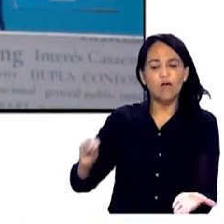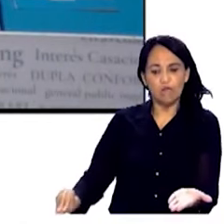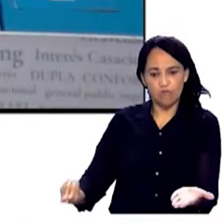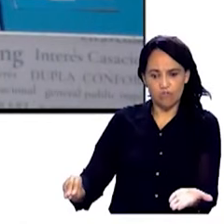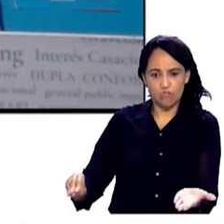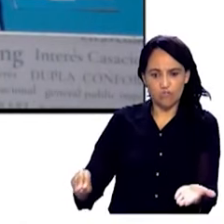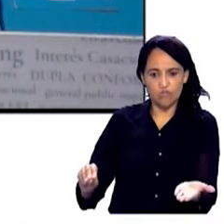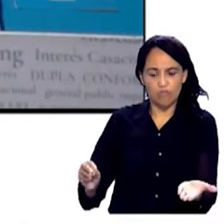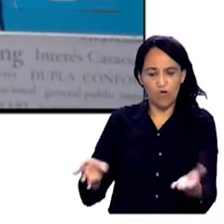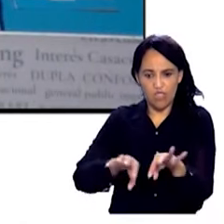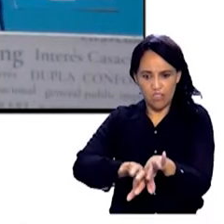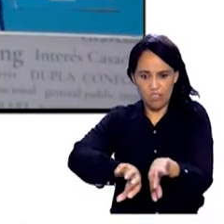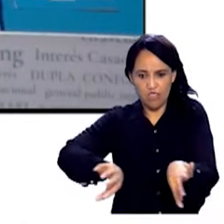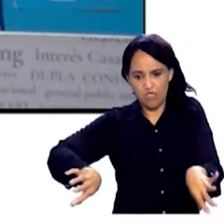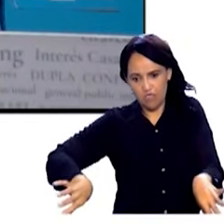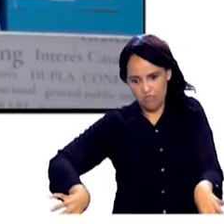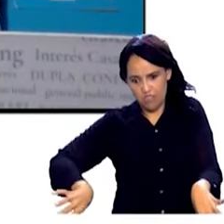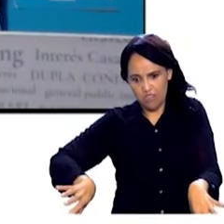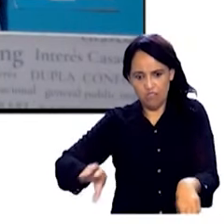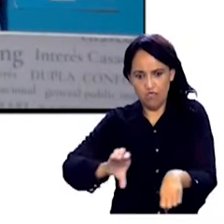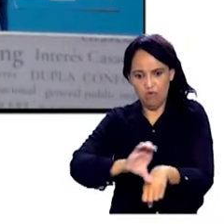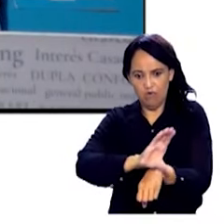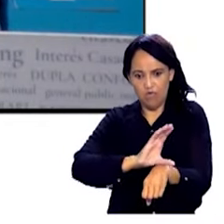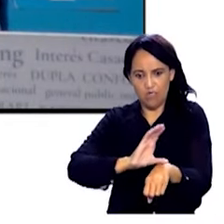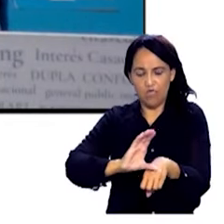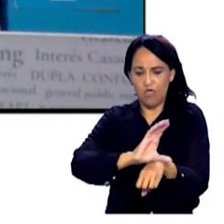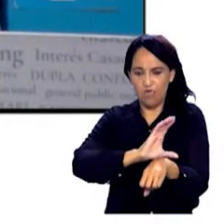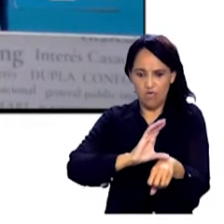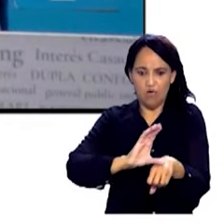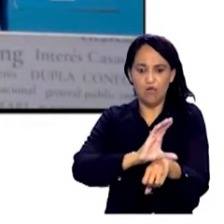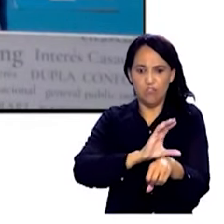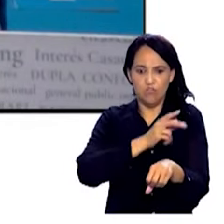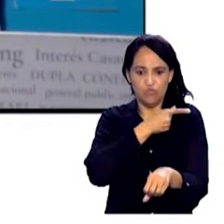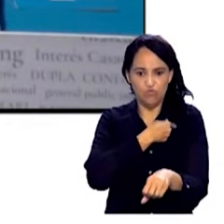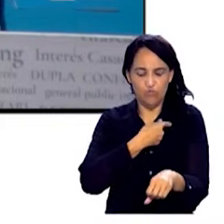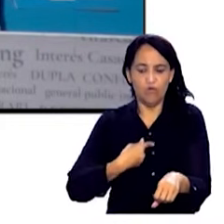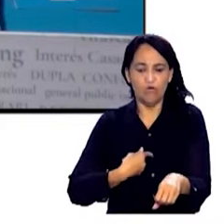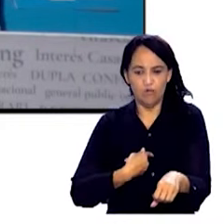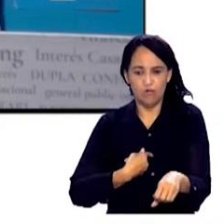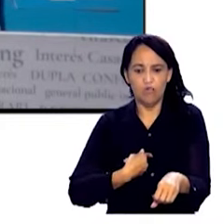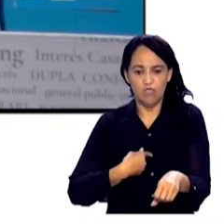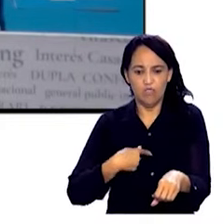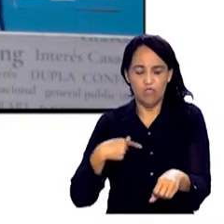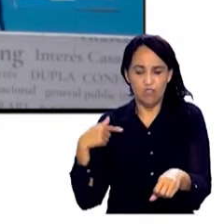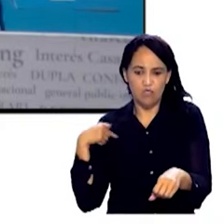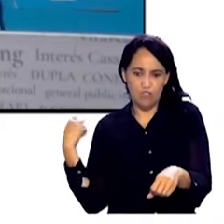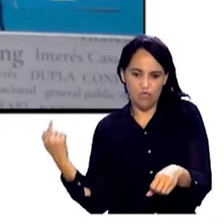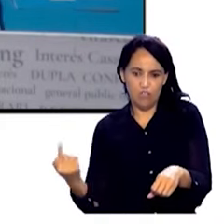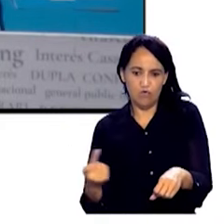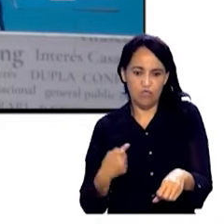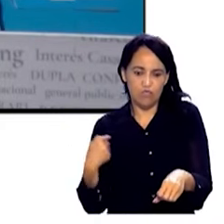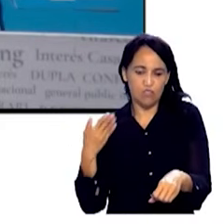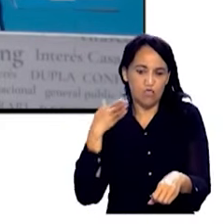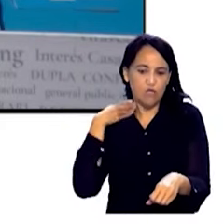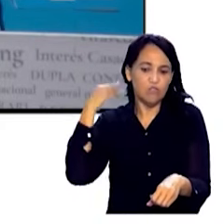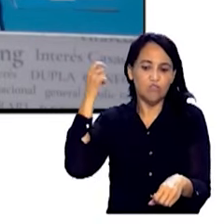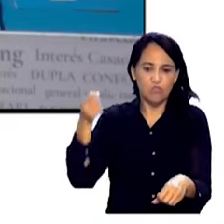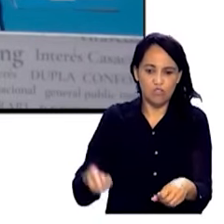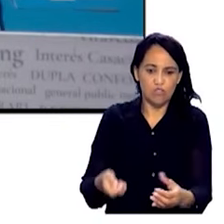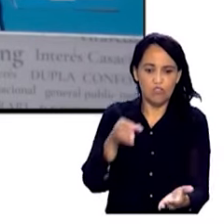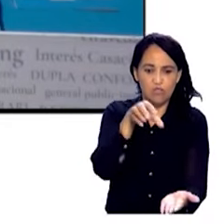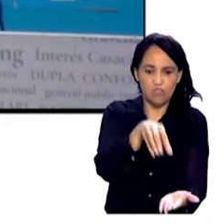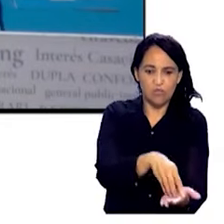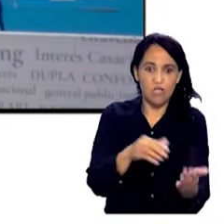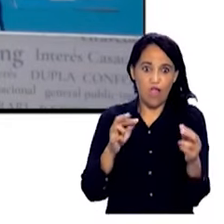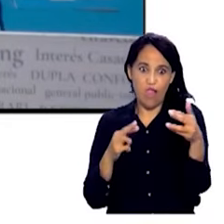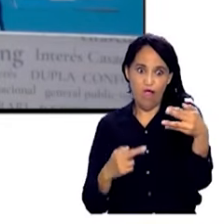wrote and our Being judges of a Court of Last Resort are considerations which Aff strong arguments Against the